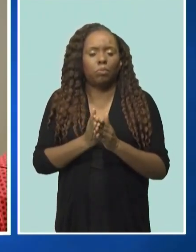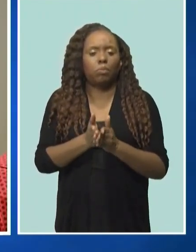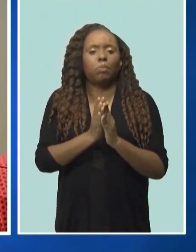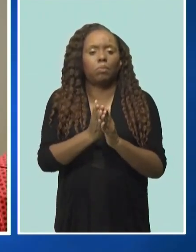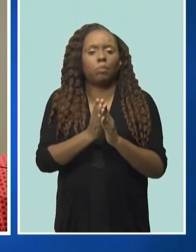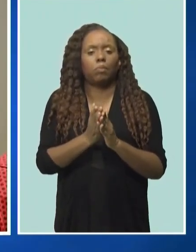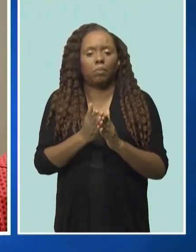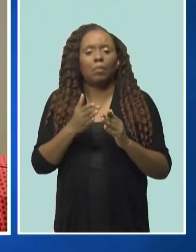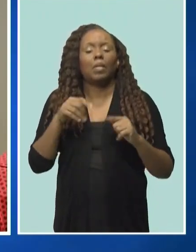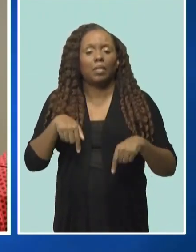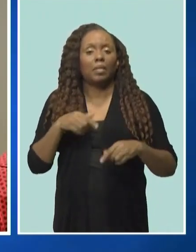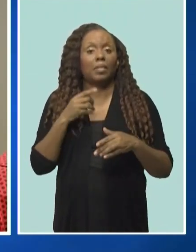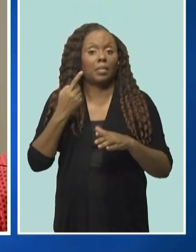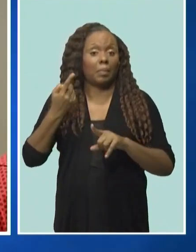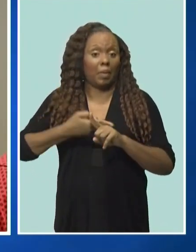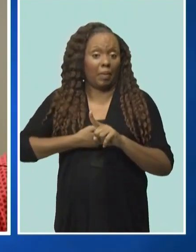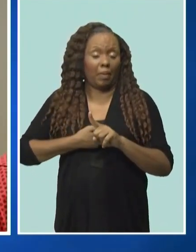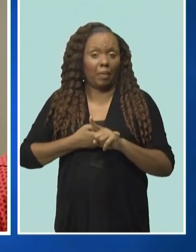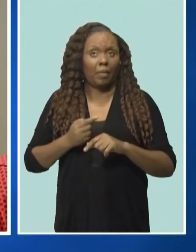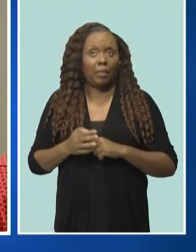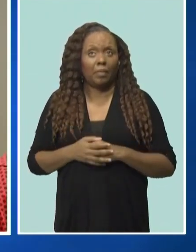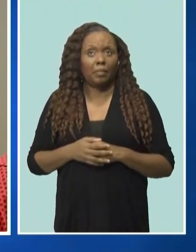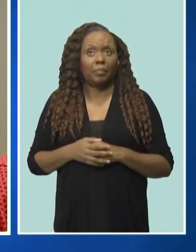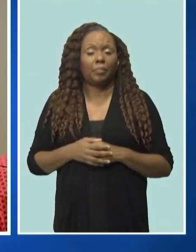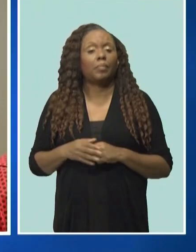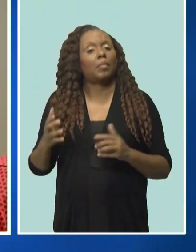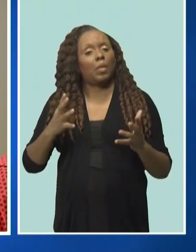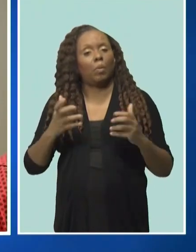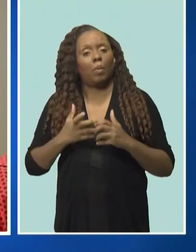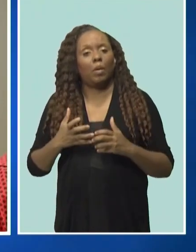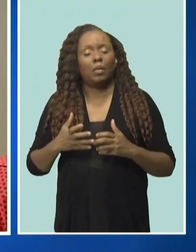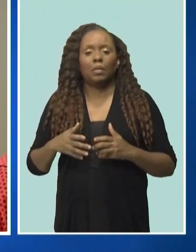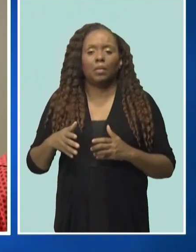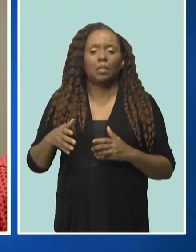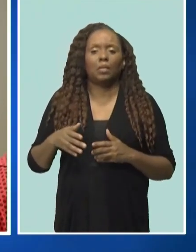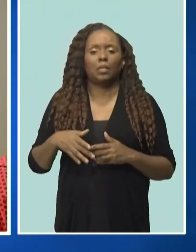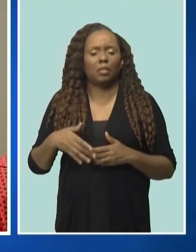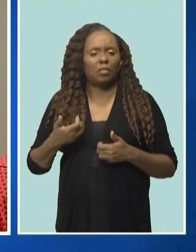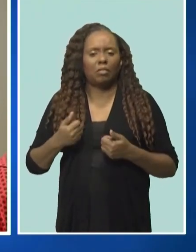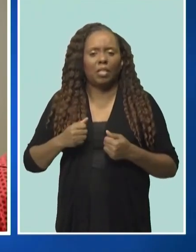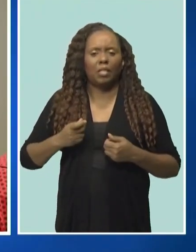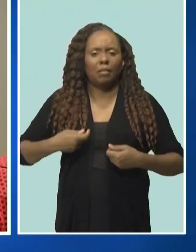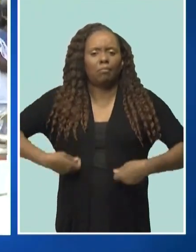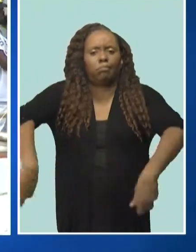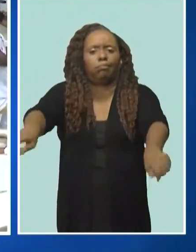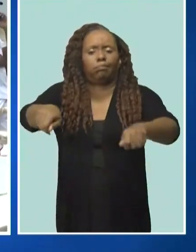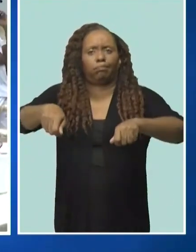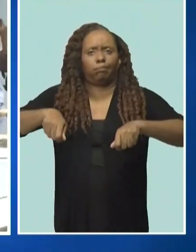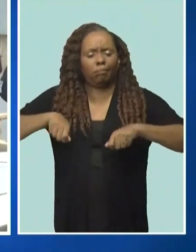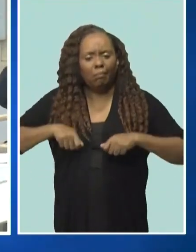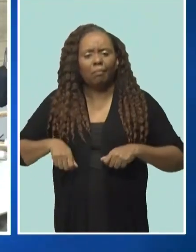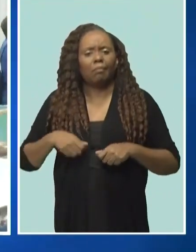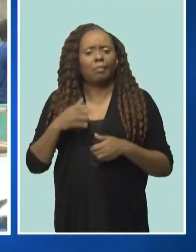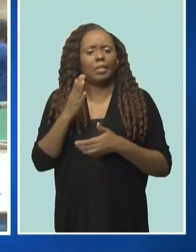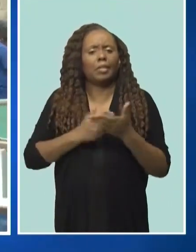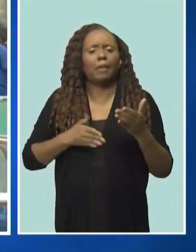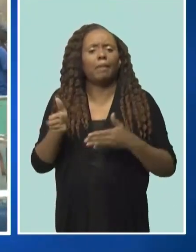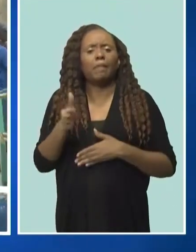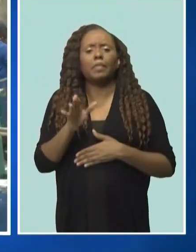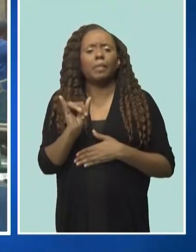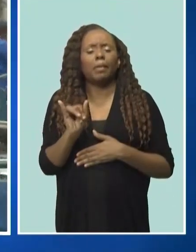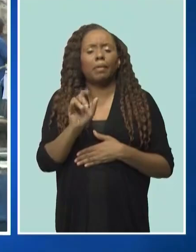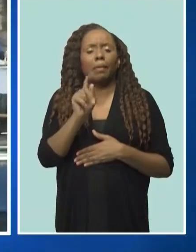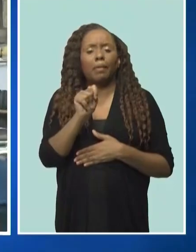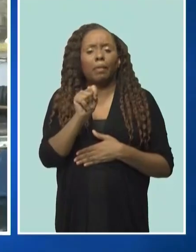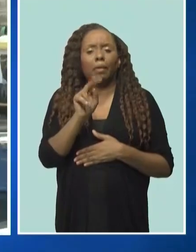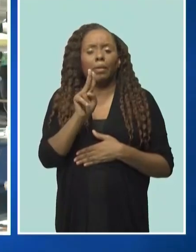year, but they are targeting tuna, yellowfin, and big-eye tuna for export purposes. In the meantime, the affected